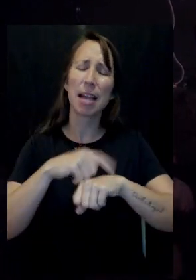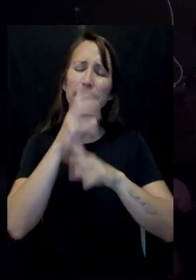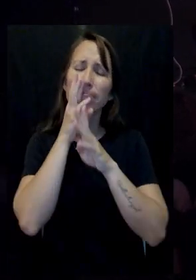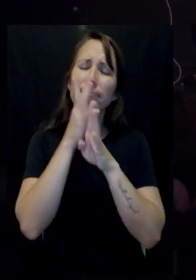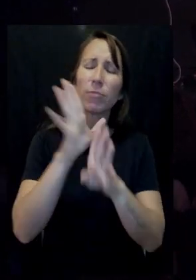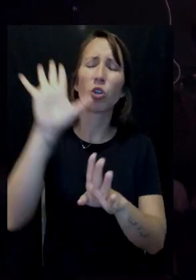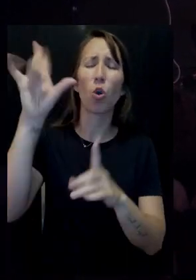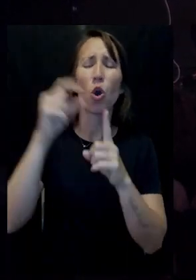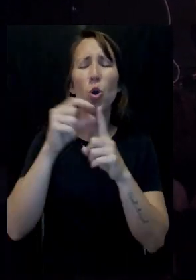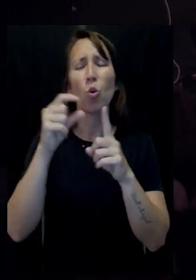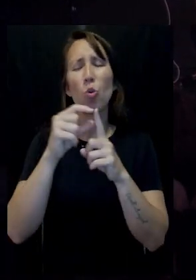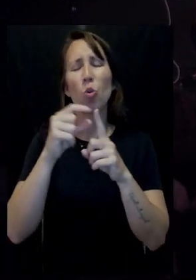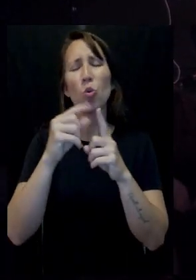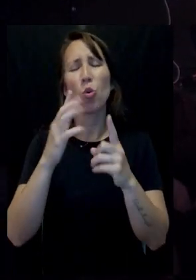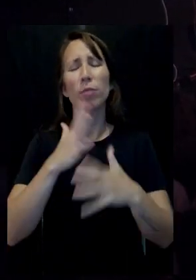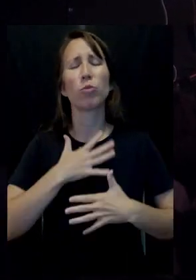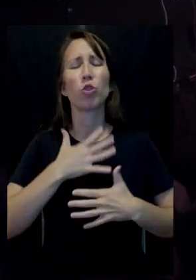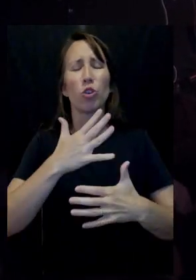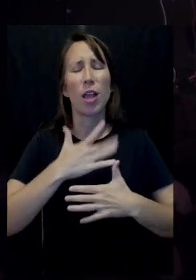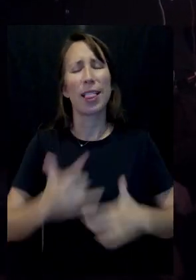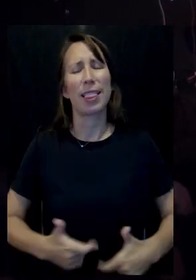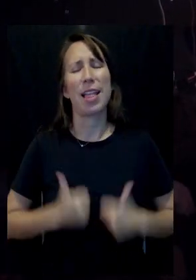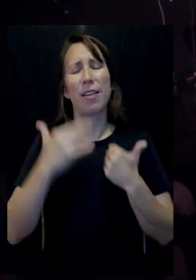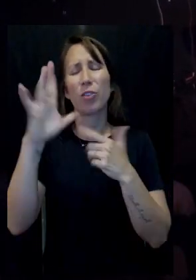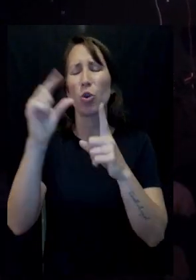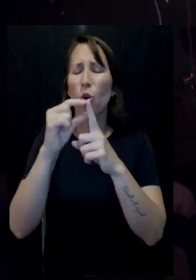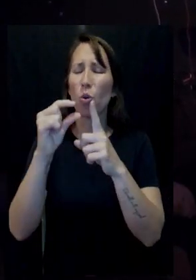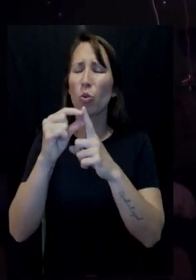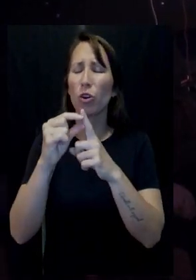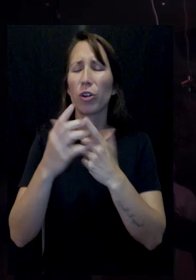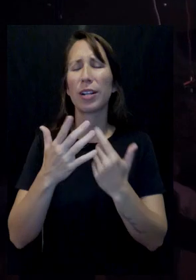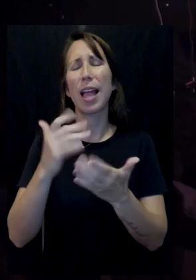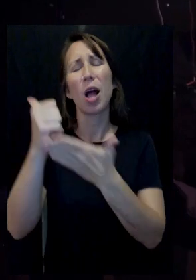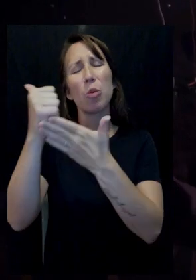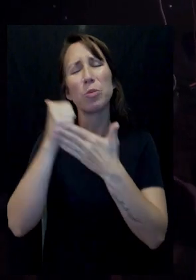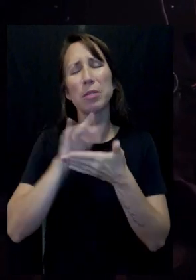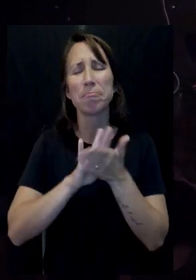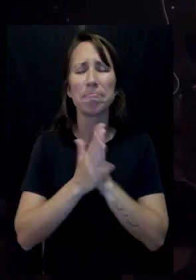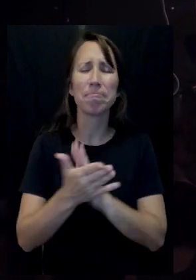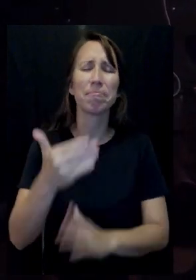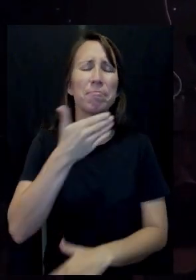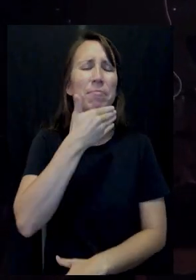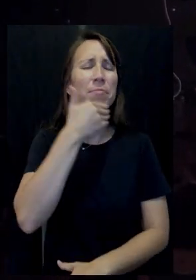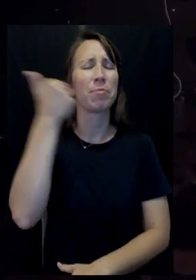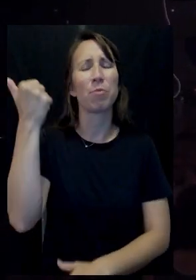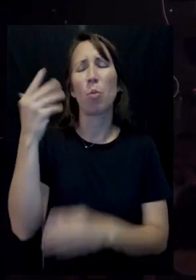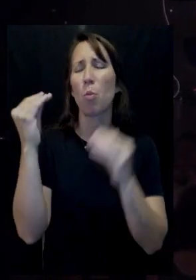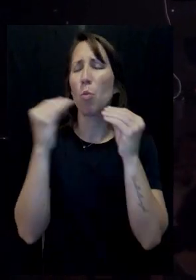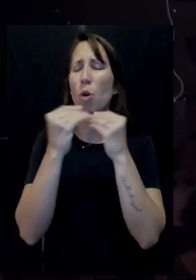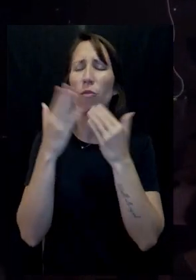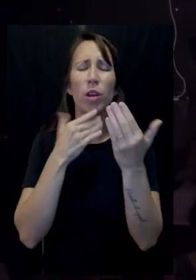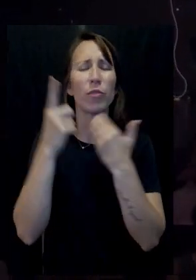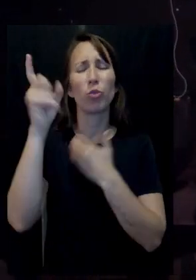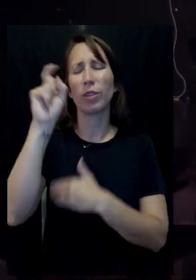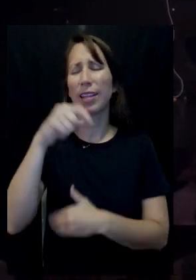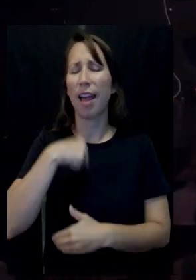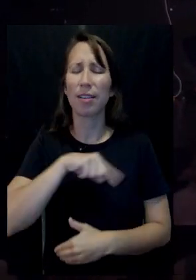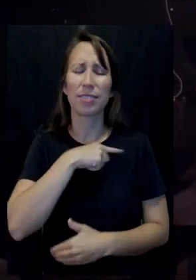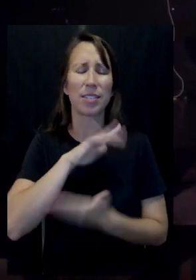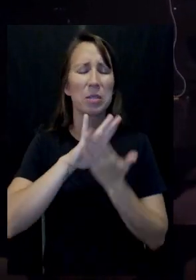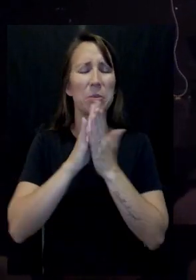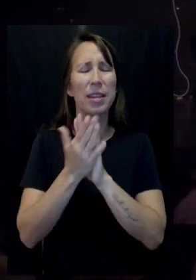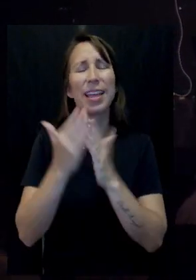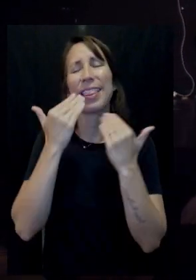speak through your word, breathe life through your word to us, help us to be better and be more of whatever you need us to be, Lord.